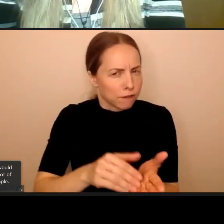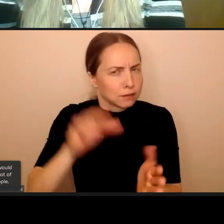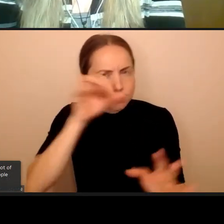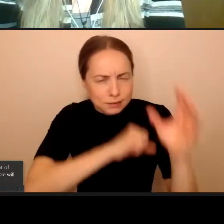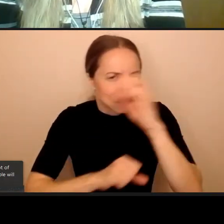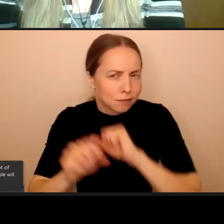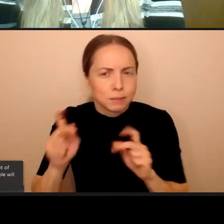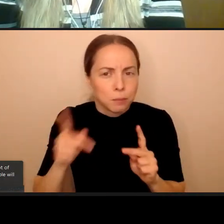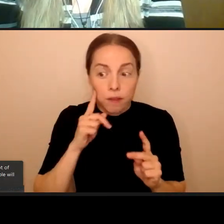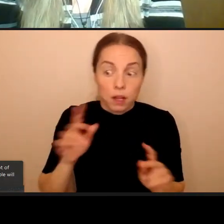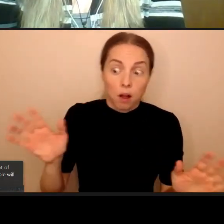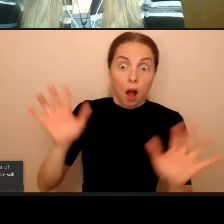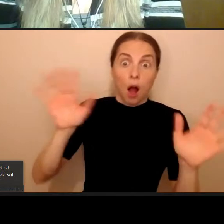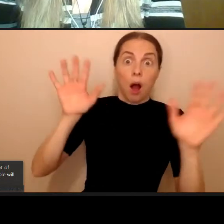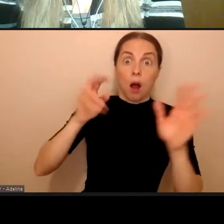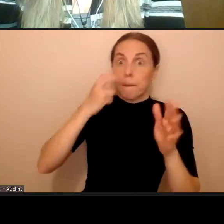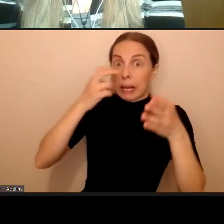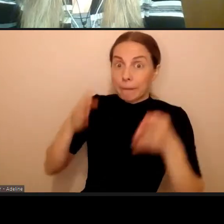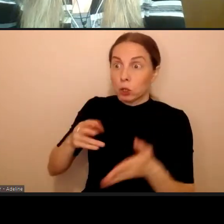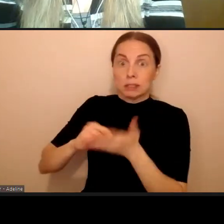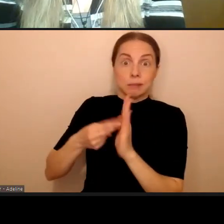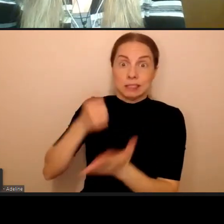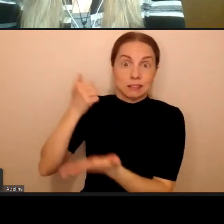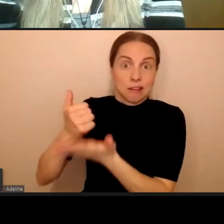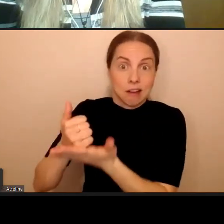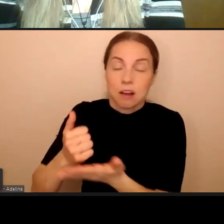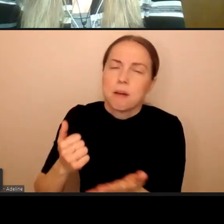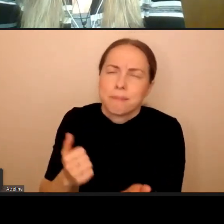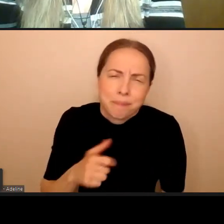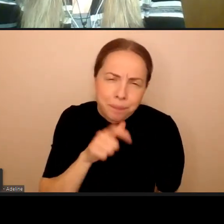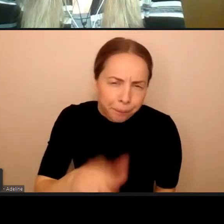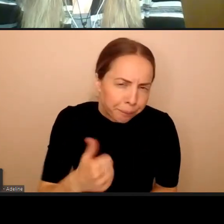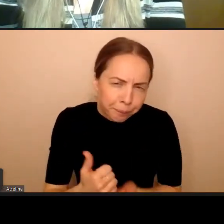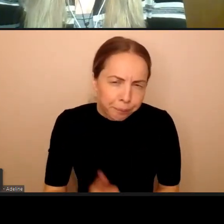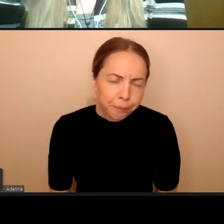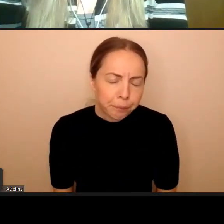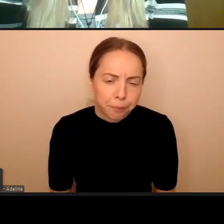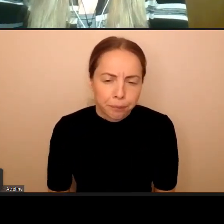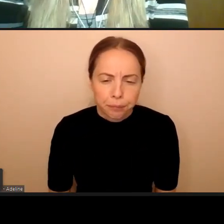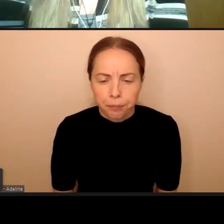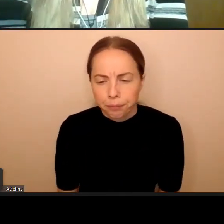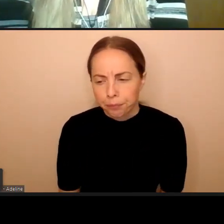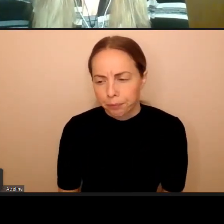will just automatically think I need help when I really don't. Mm-hmm.